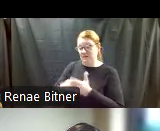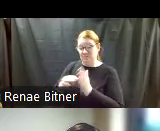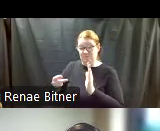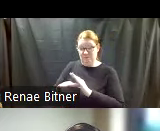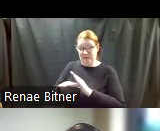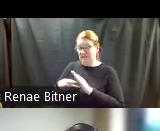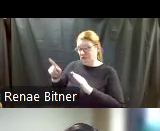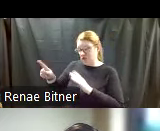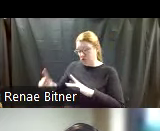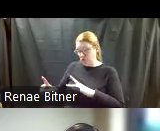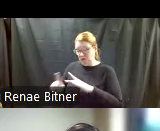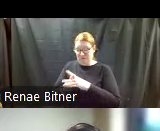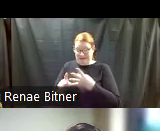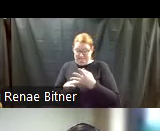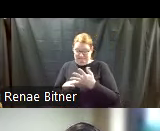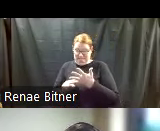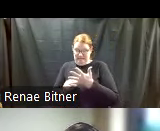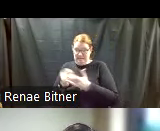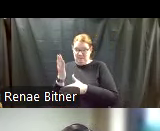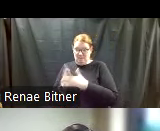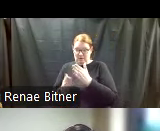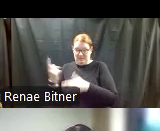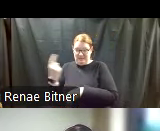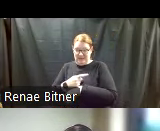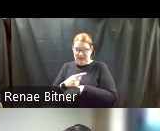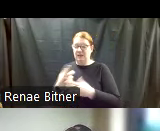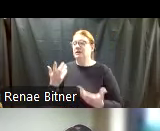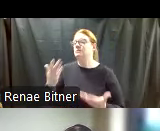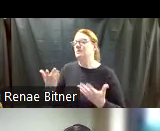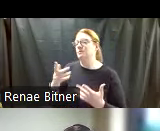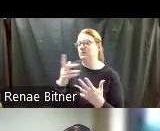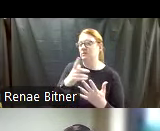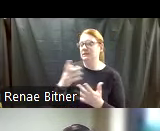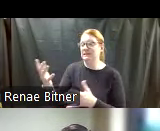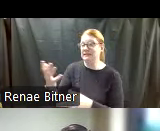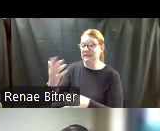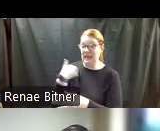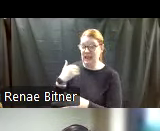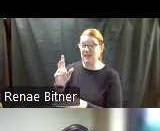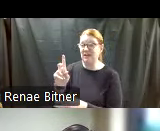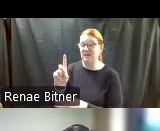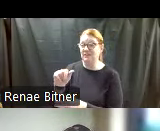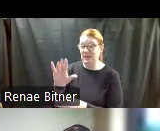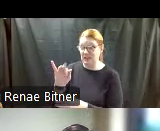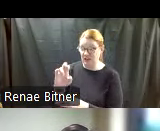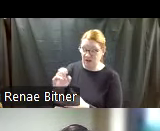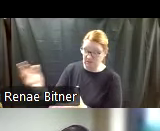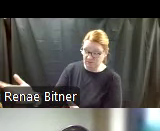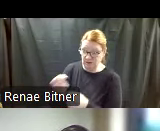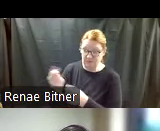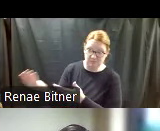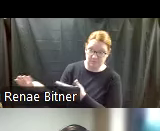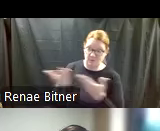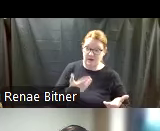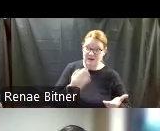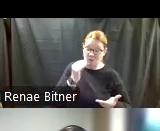her workday. Um, so we would pick Grace up a little bit early from daycare so we could still work our 8 hours and we would have Denise